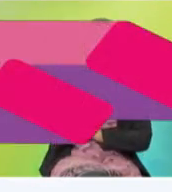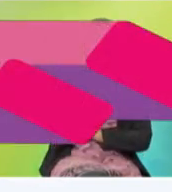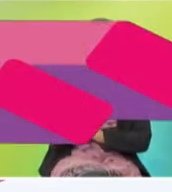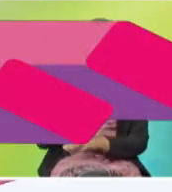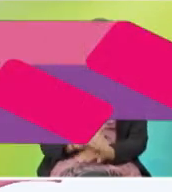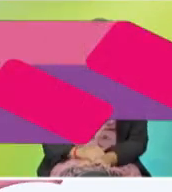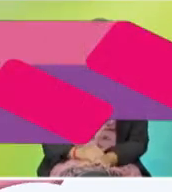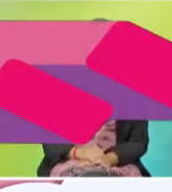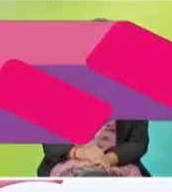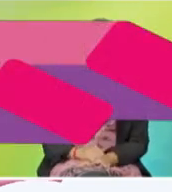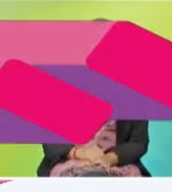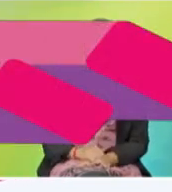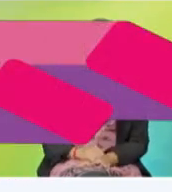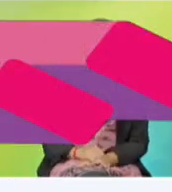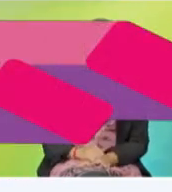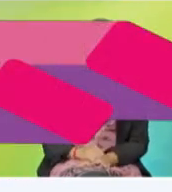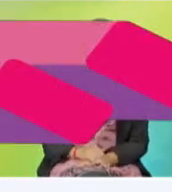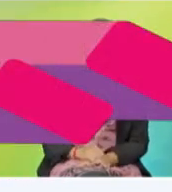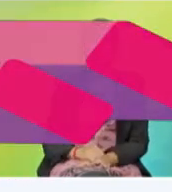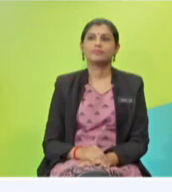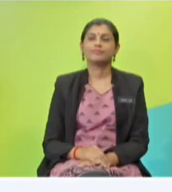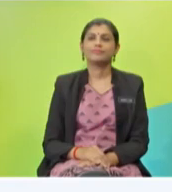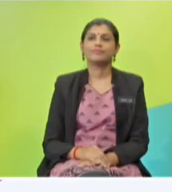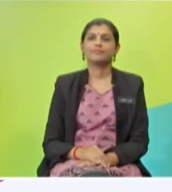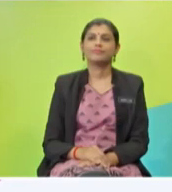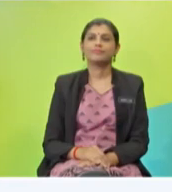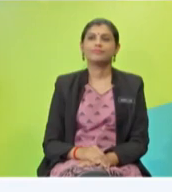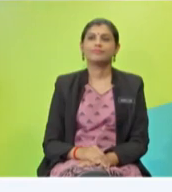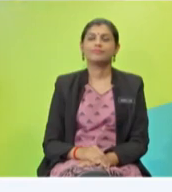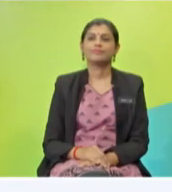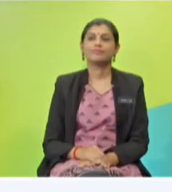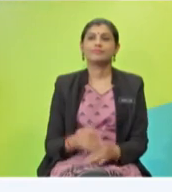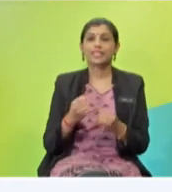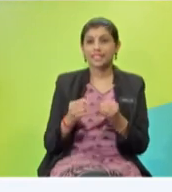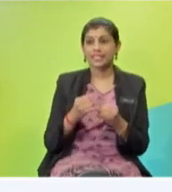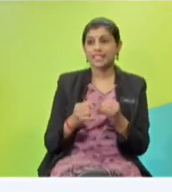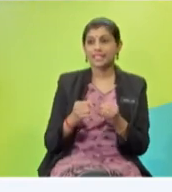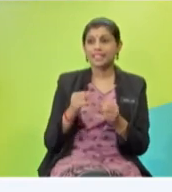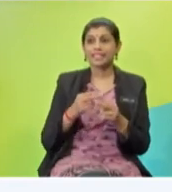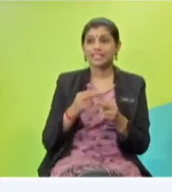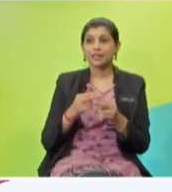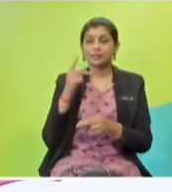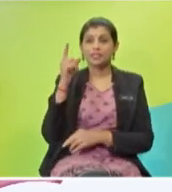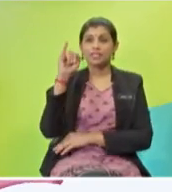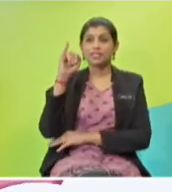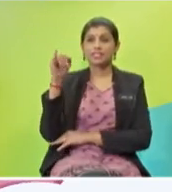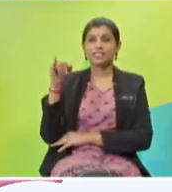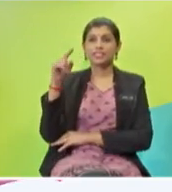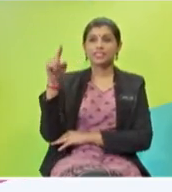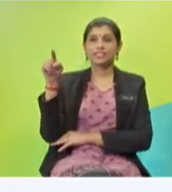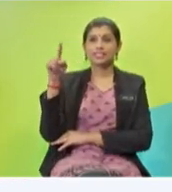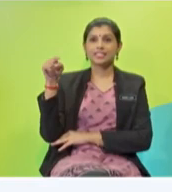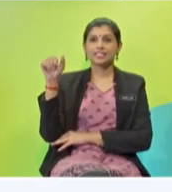Okay. And last but not least, our Sultan Tiger, Izan Firash Razin bin Muhammad Farid from SK Felda Kahang